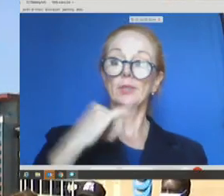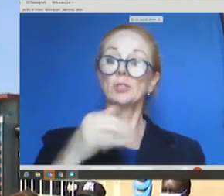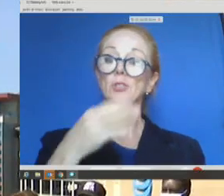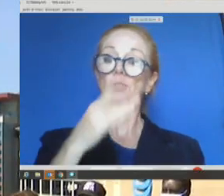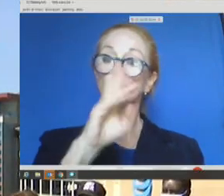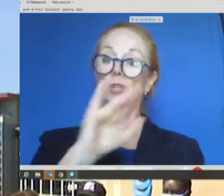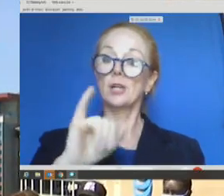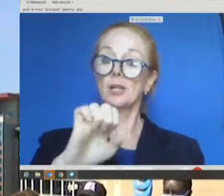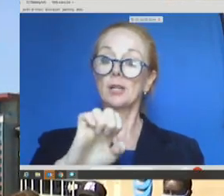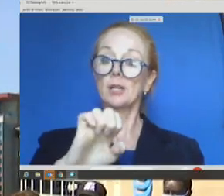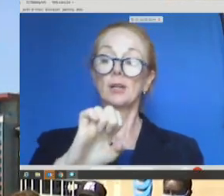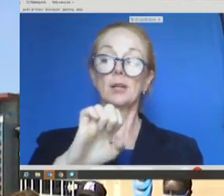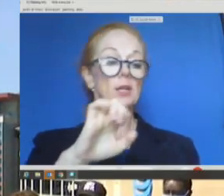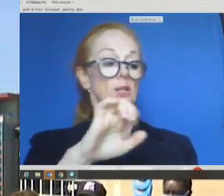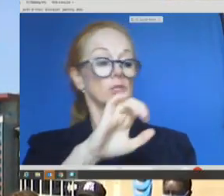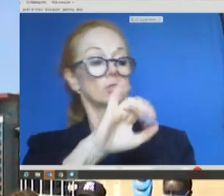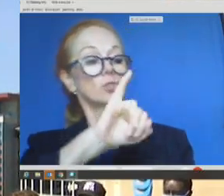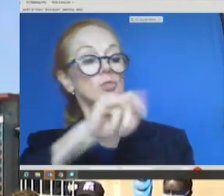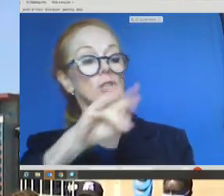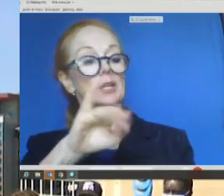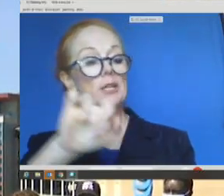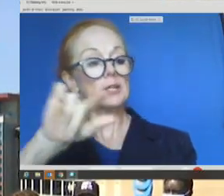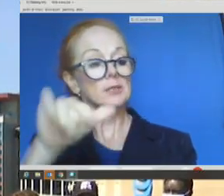mayor. Chief Jennings.